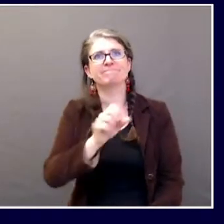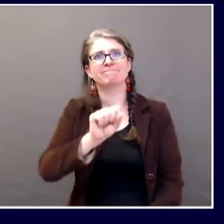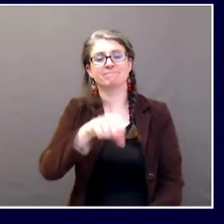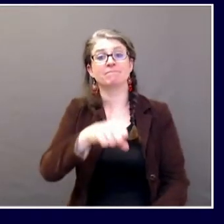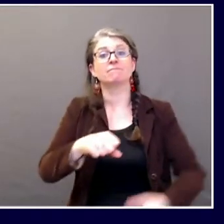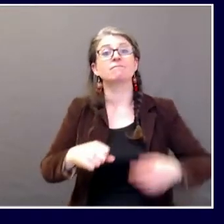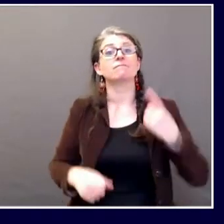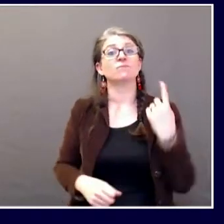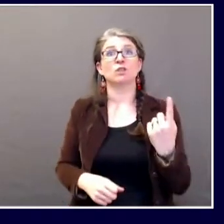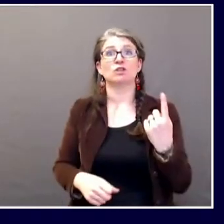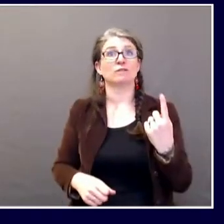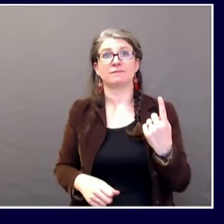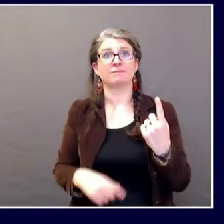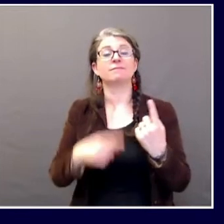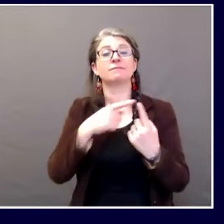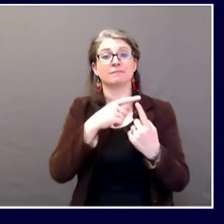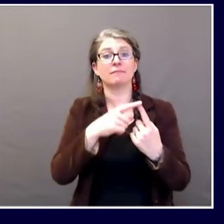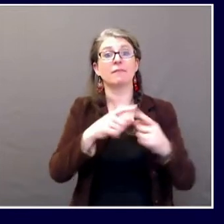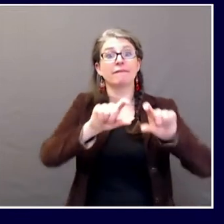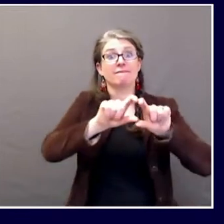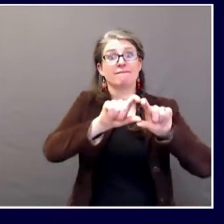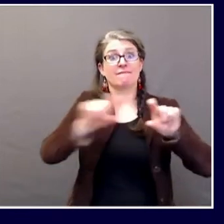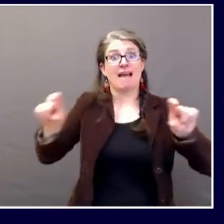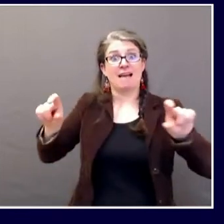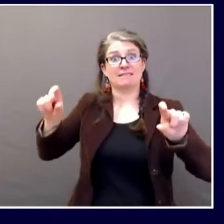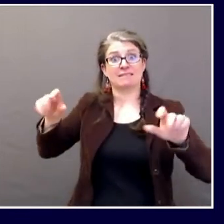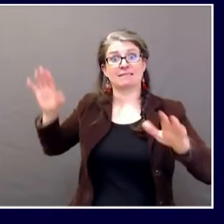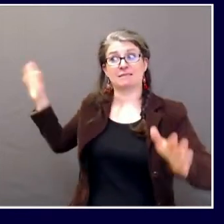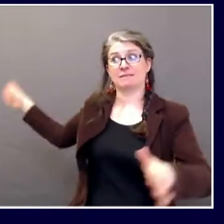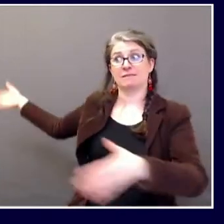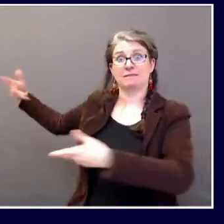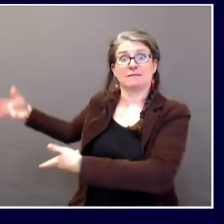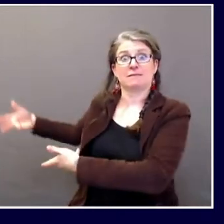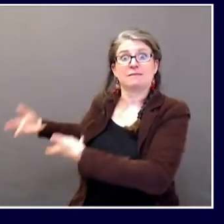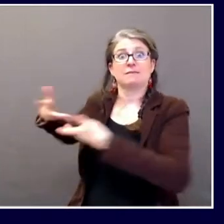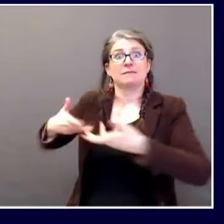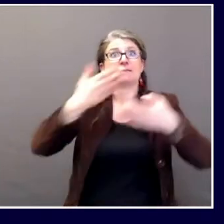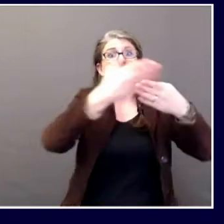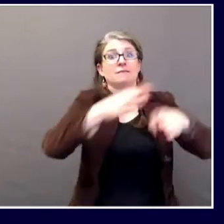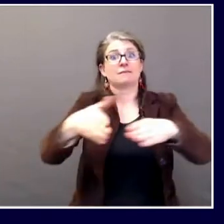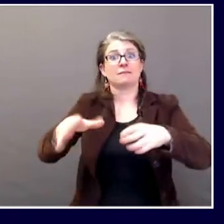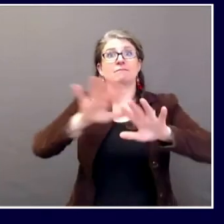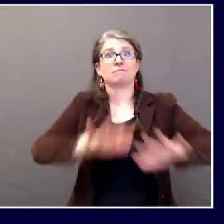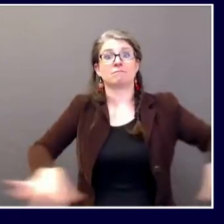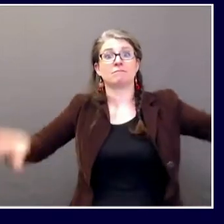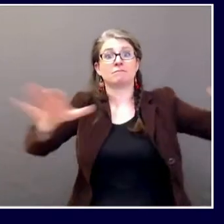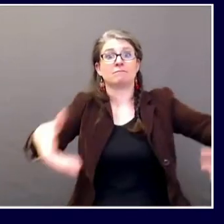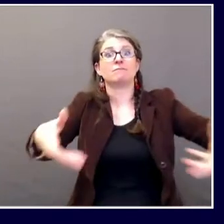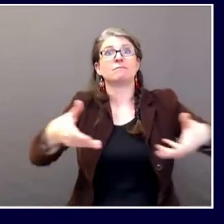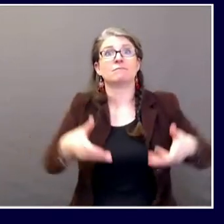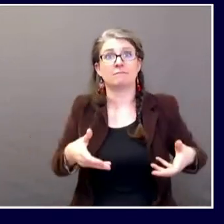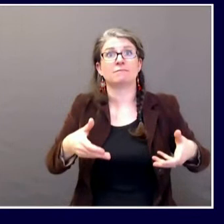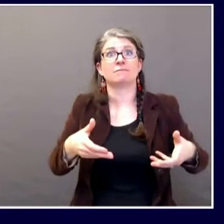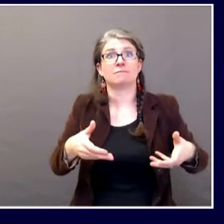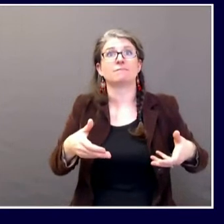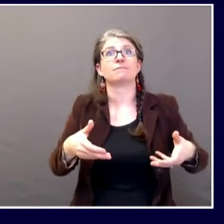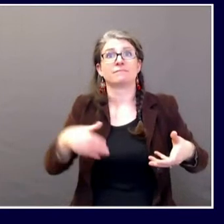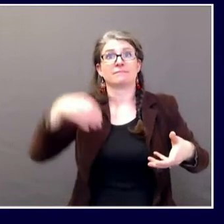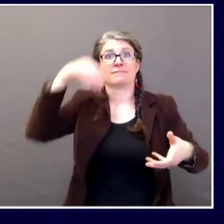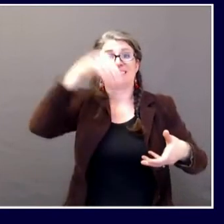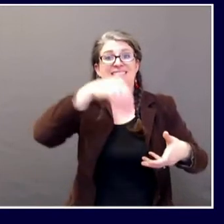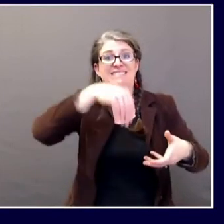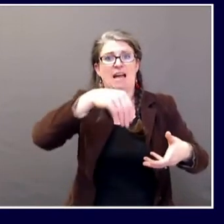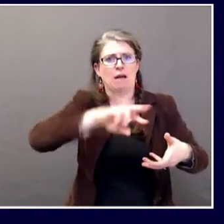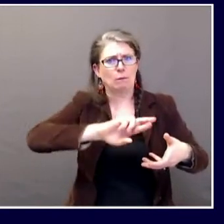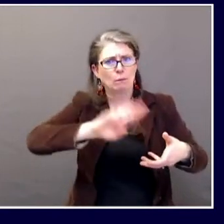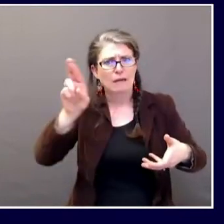shipments contain the ancillary supplies needed to administer the vaccines, be that masks, be that face shields, so on and